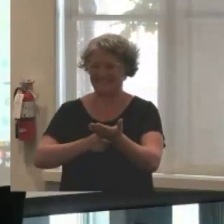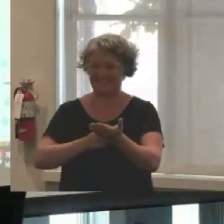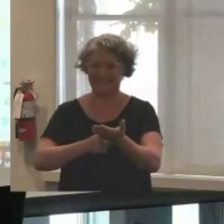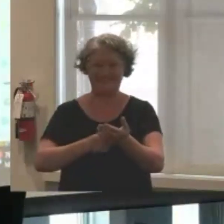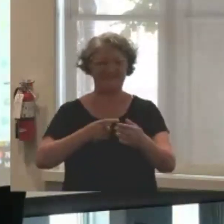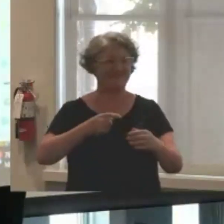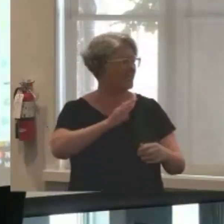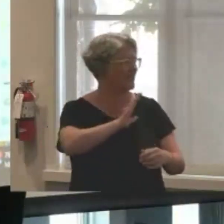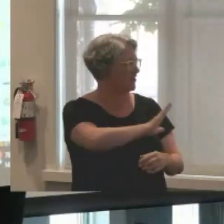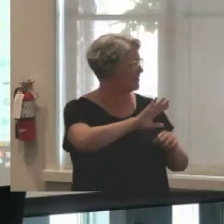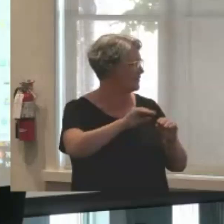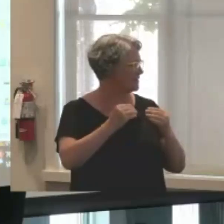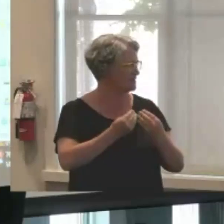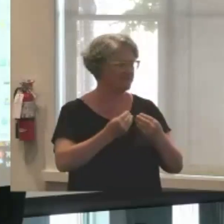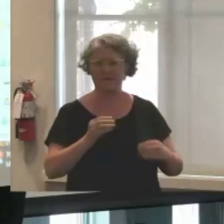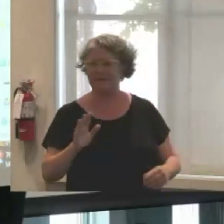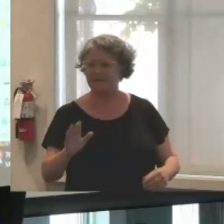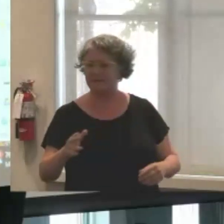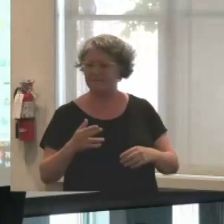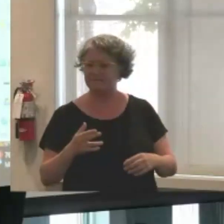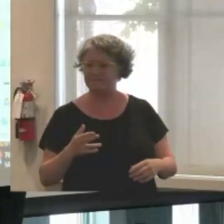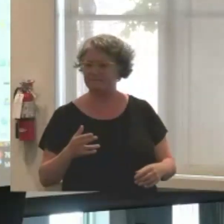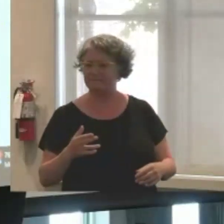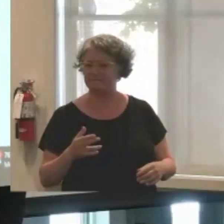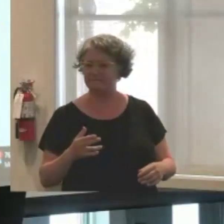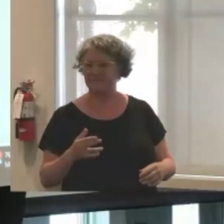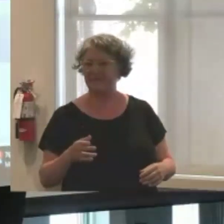Stride Toronto. And